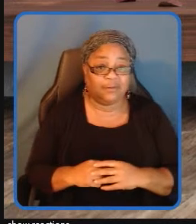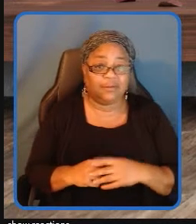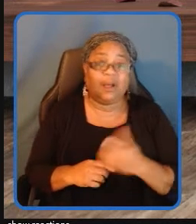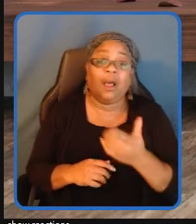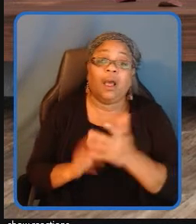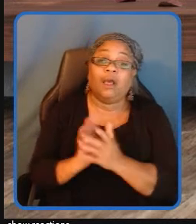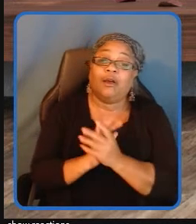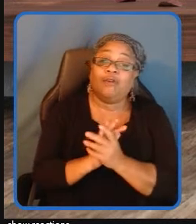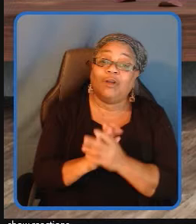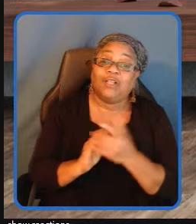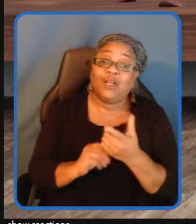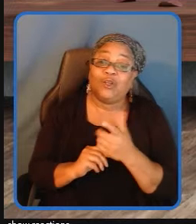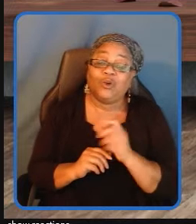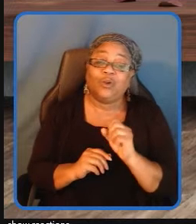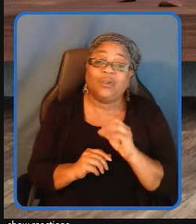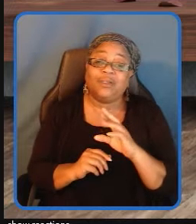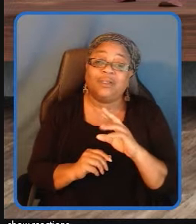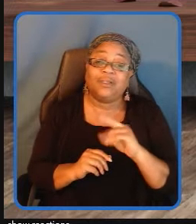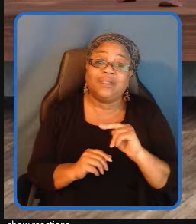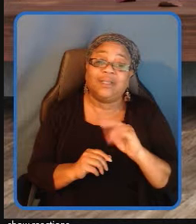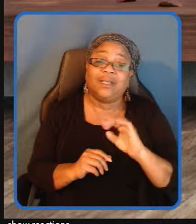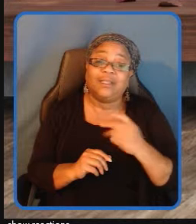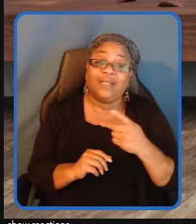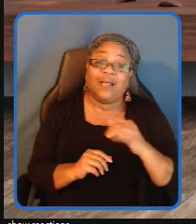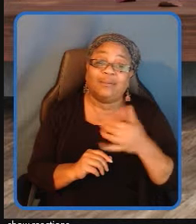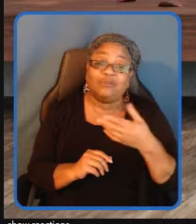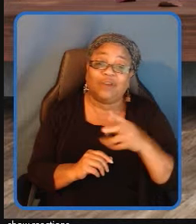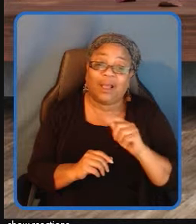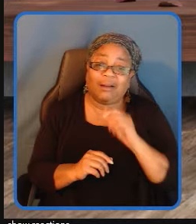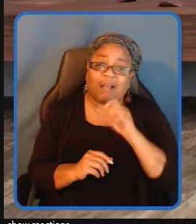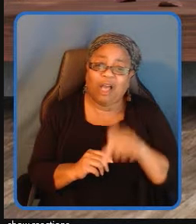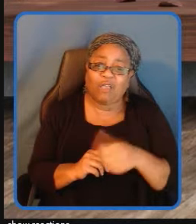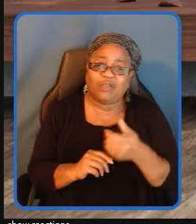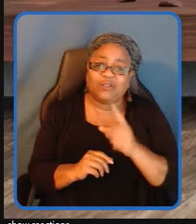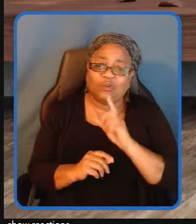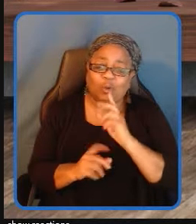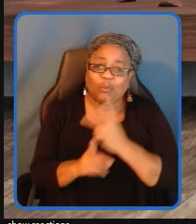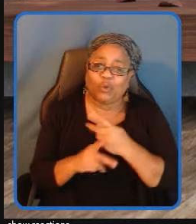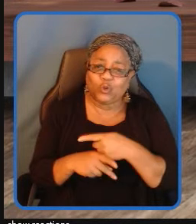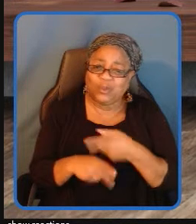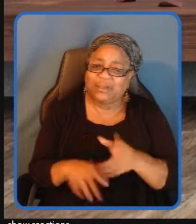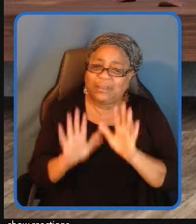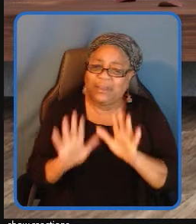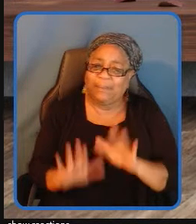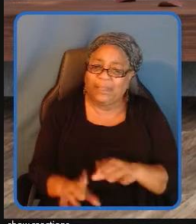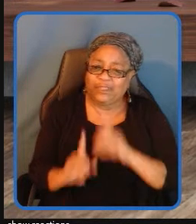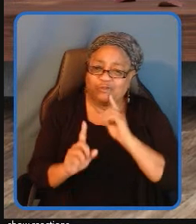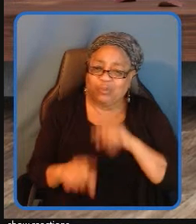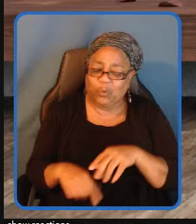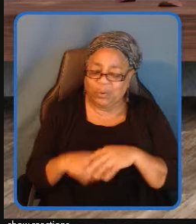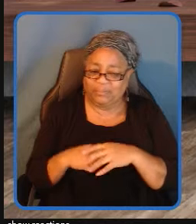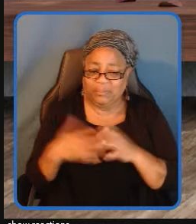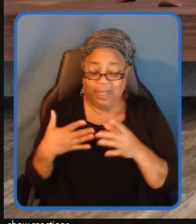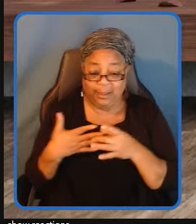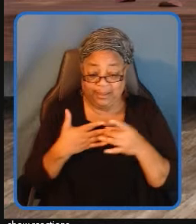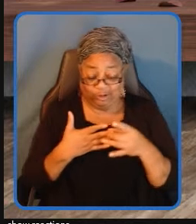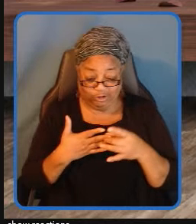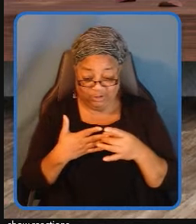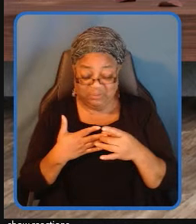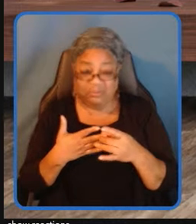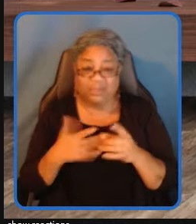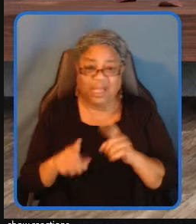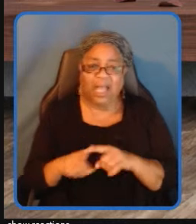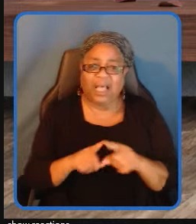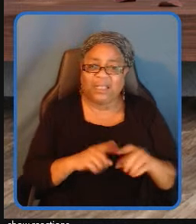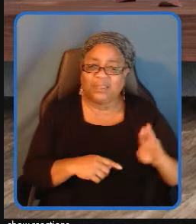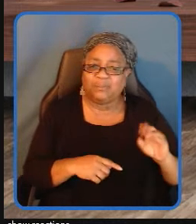you, Snapchat, and others for producing this amazing report. So leadership, as both suggested, the way we think